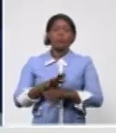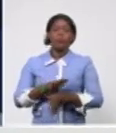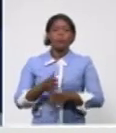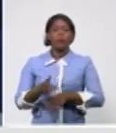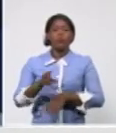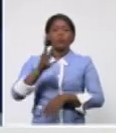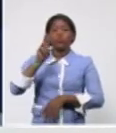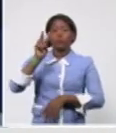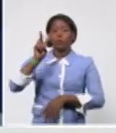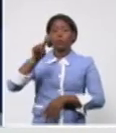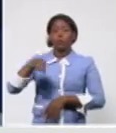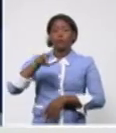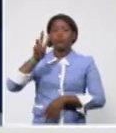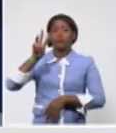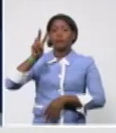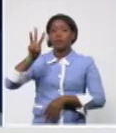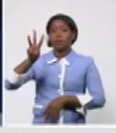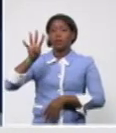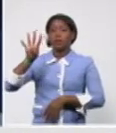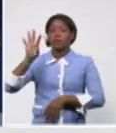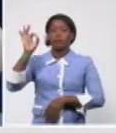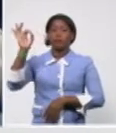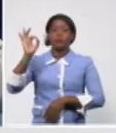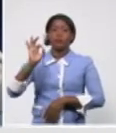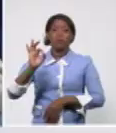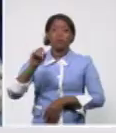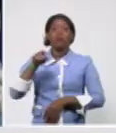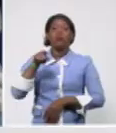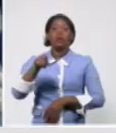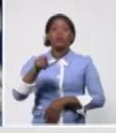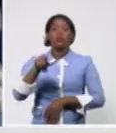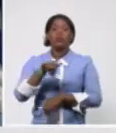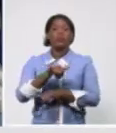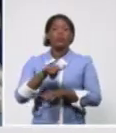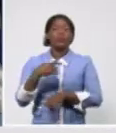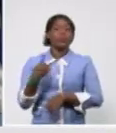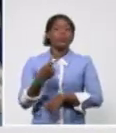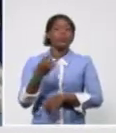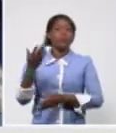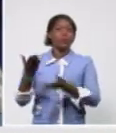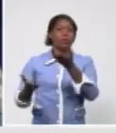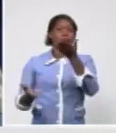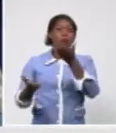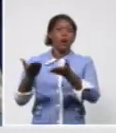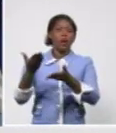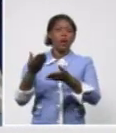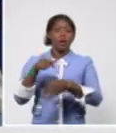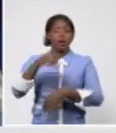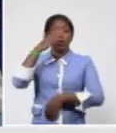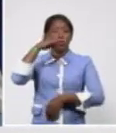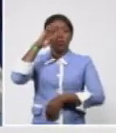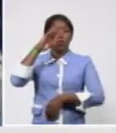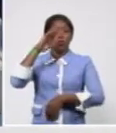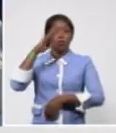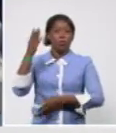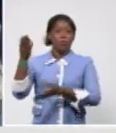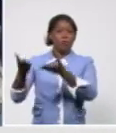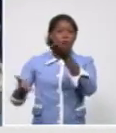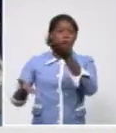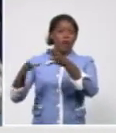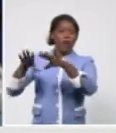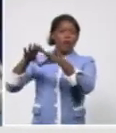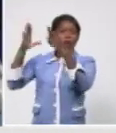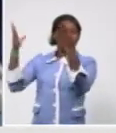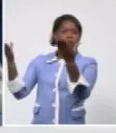of 2.34%, lower than the global rate of 3.28% and the